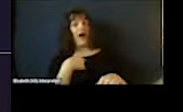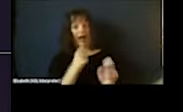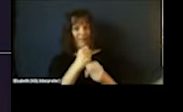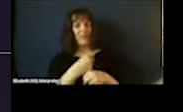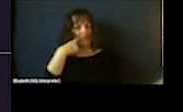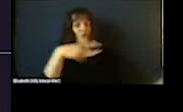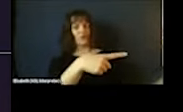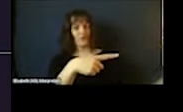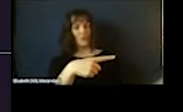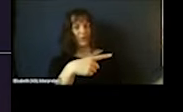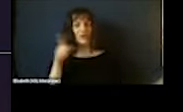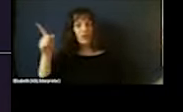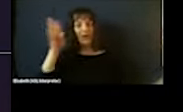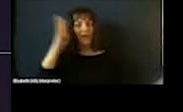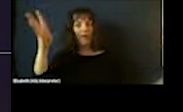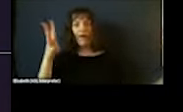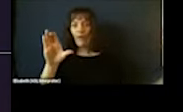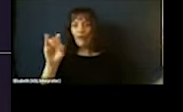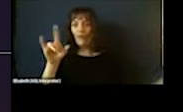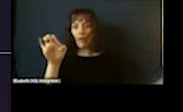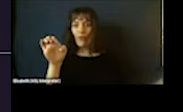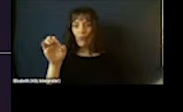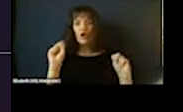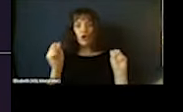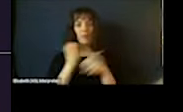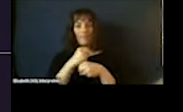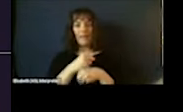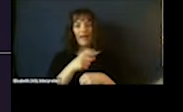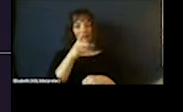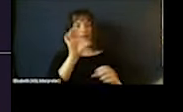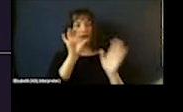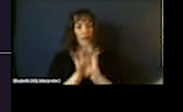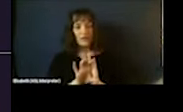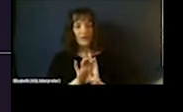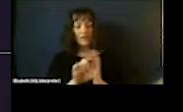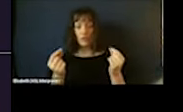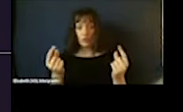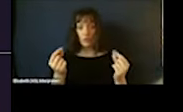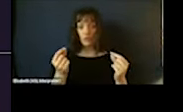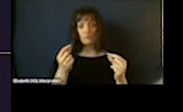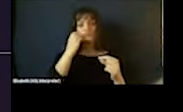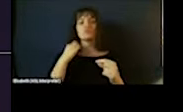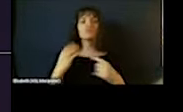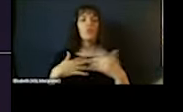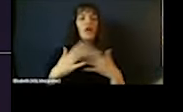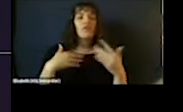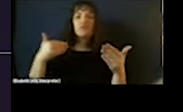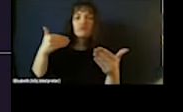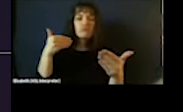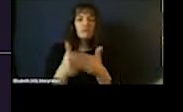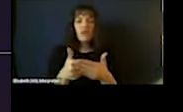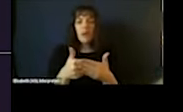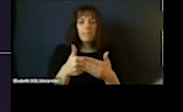could produce the kinds of images that I described. And so what this does is it takes the brightest or the closest to white